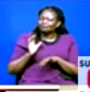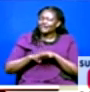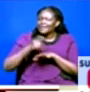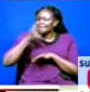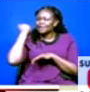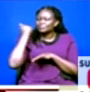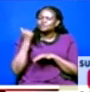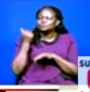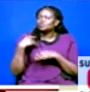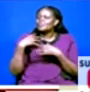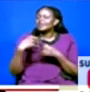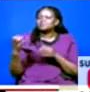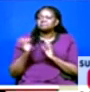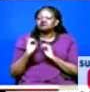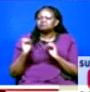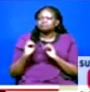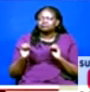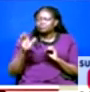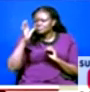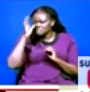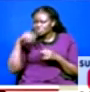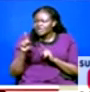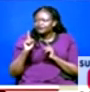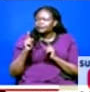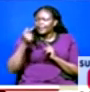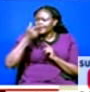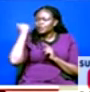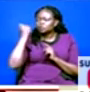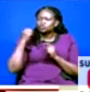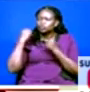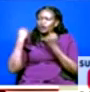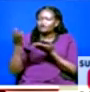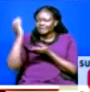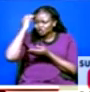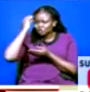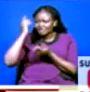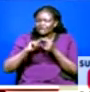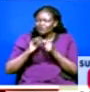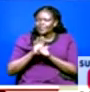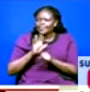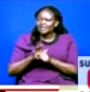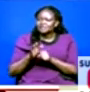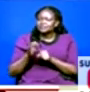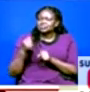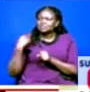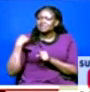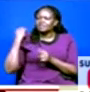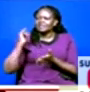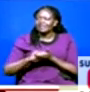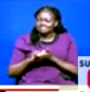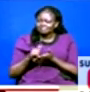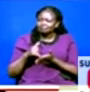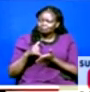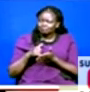be wealthy. You'll be cheating yourself, because to offer education, there are so many sacrifices that goes with it.